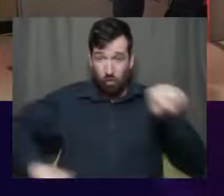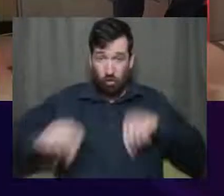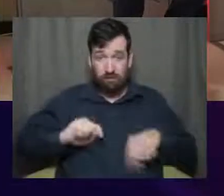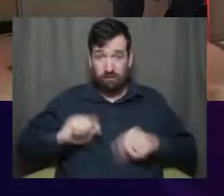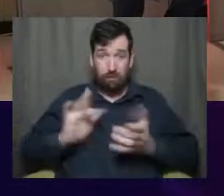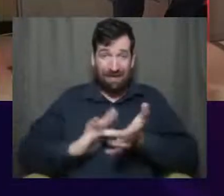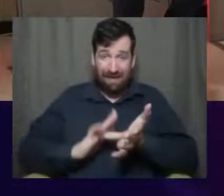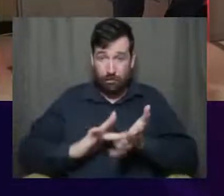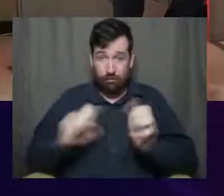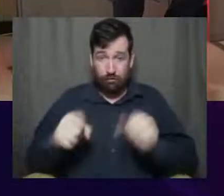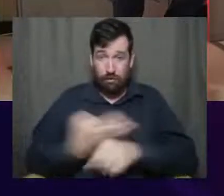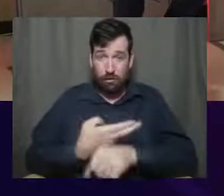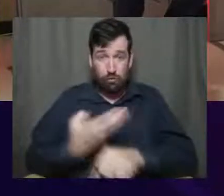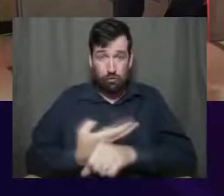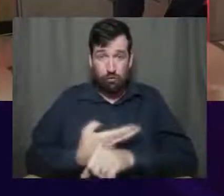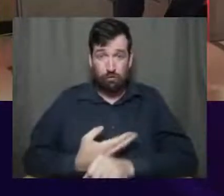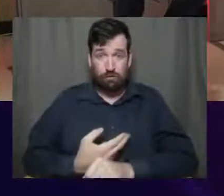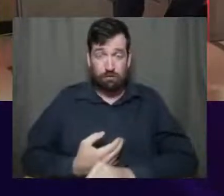on?